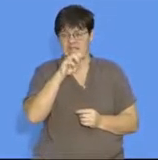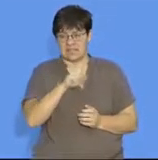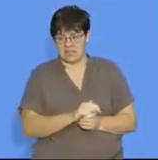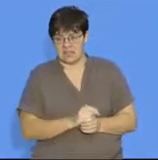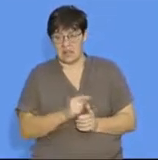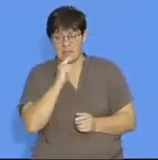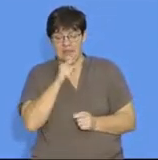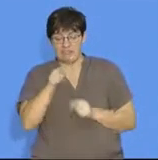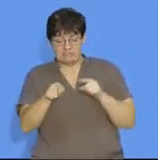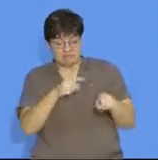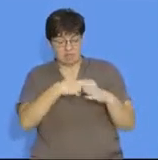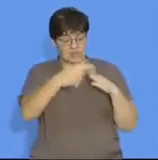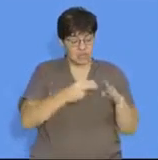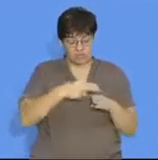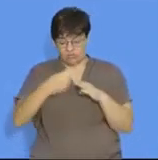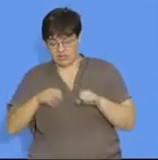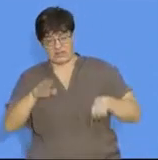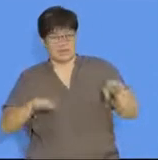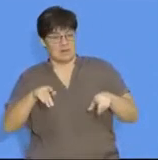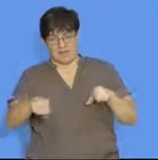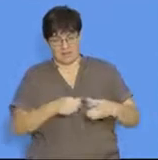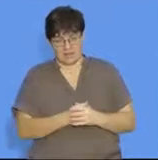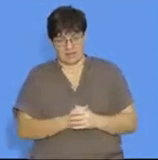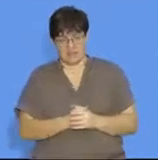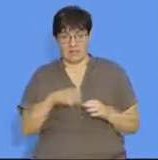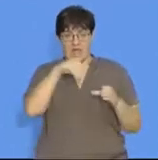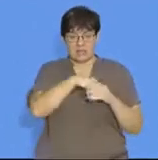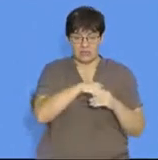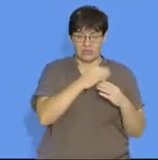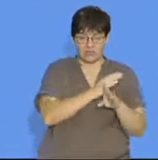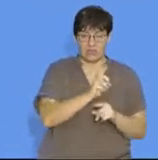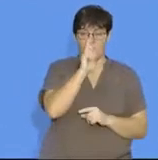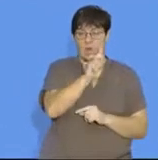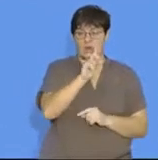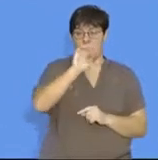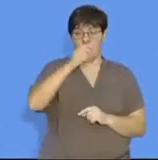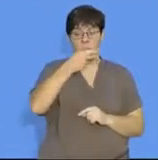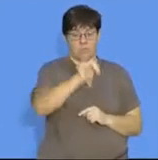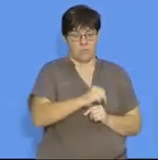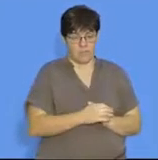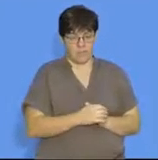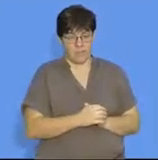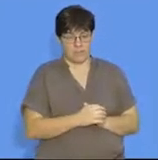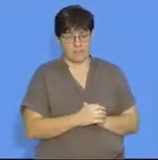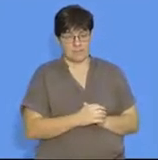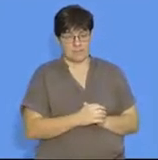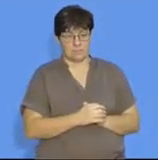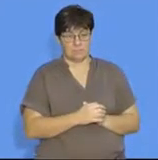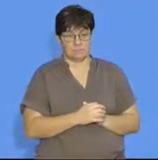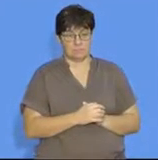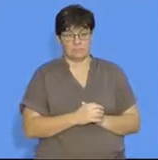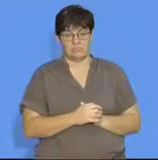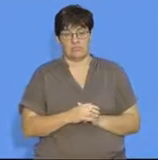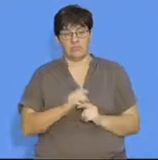produced similar results. In the first case, we got internal resistance of 1 ohm, okay, while we